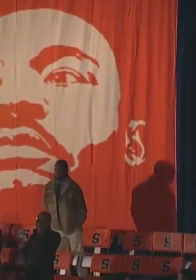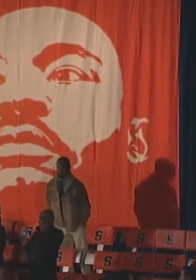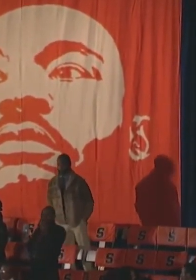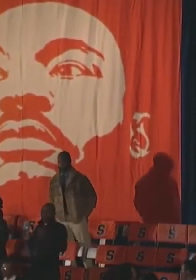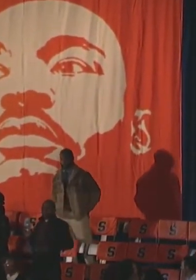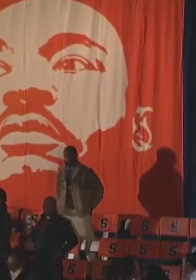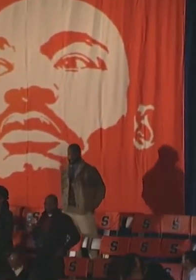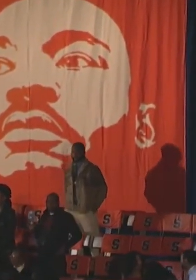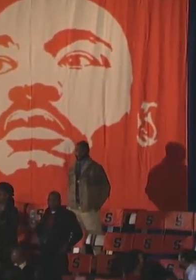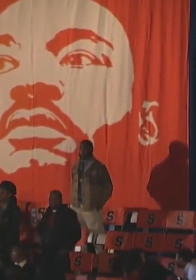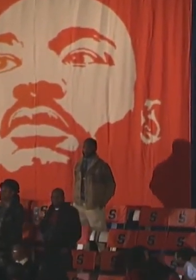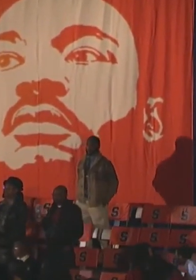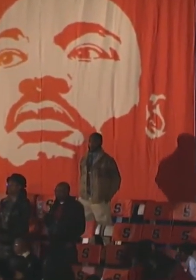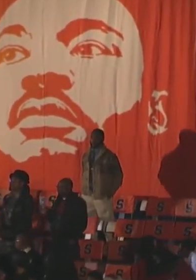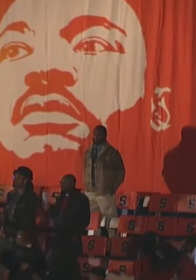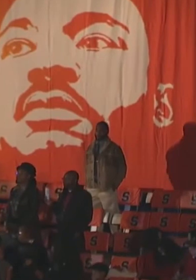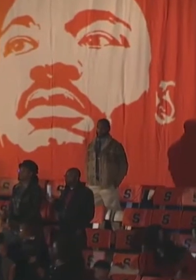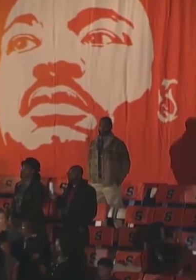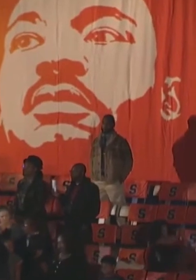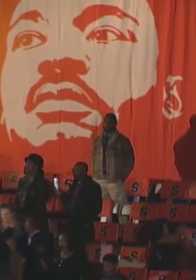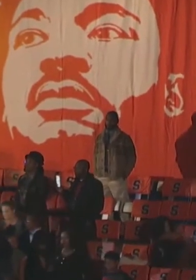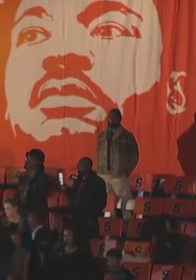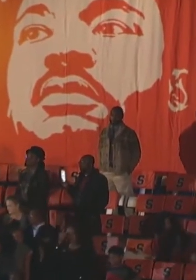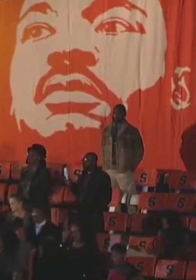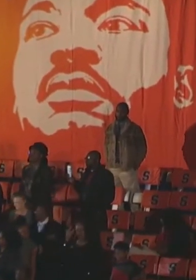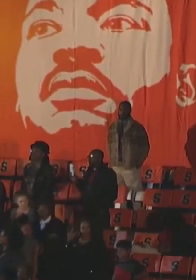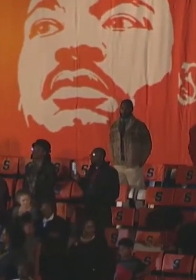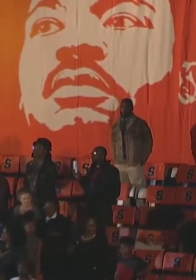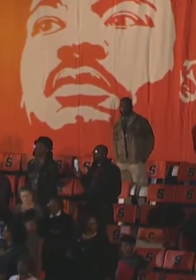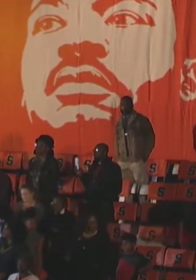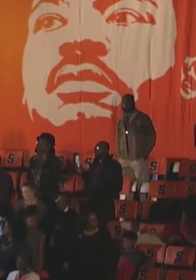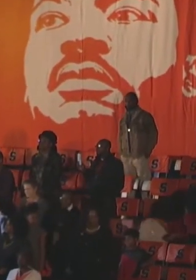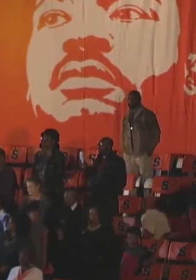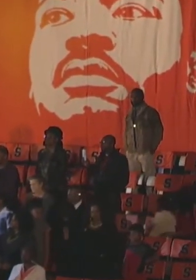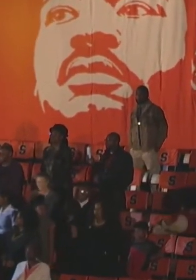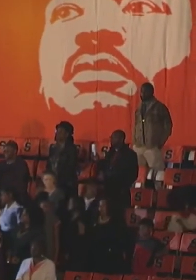Choir singing Intentional, written by Travis Green.